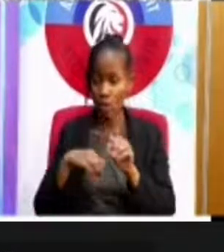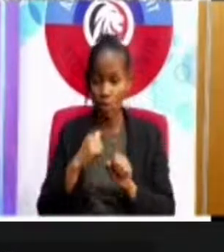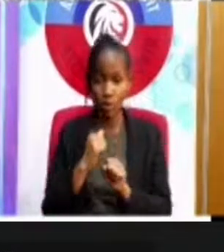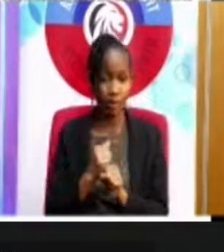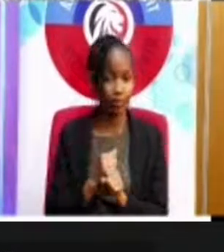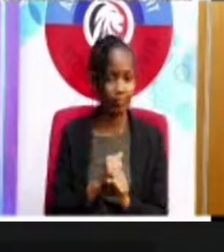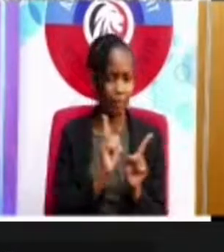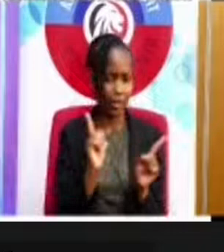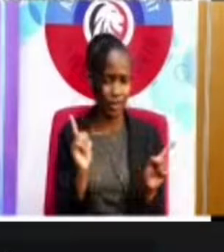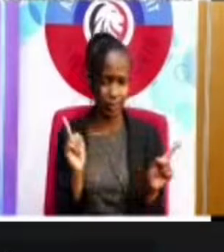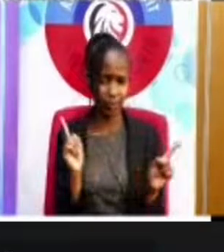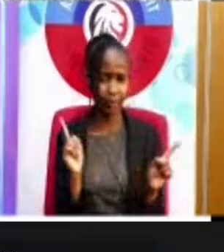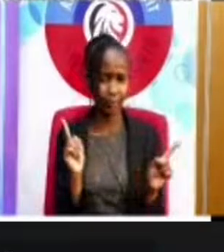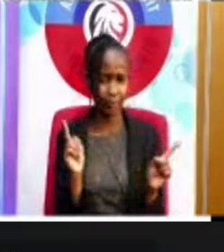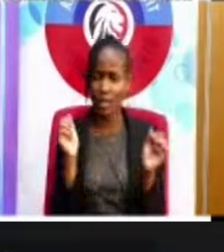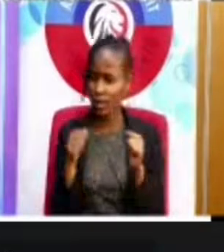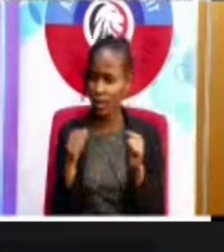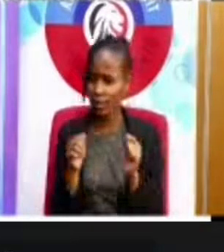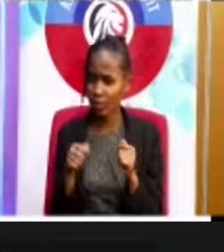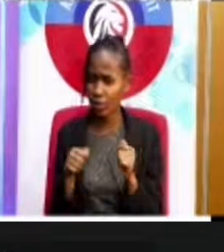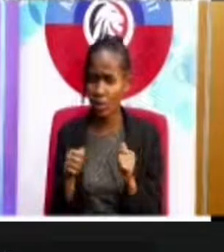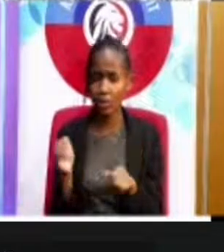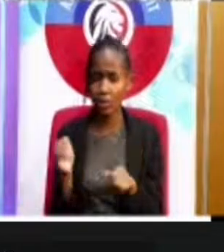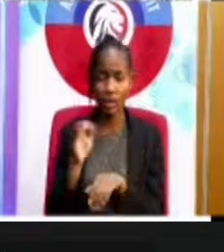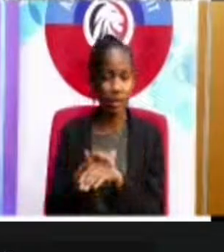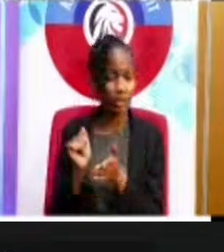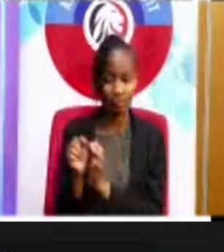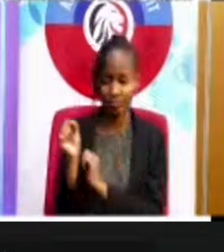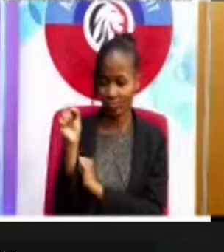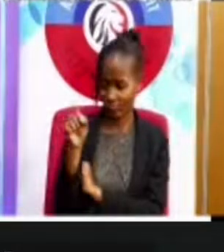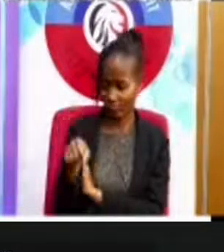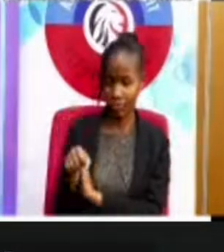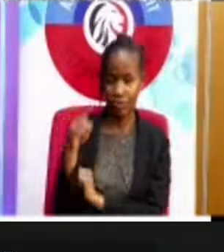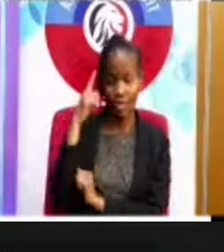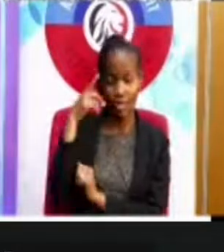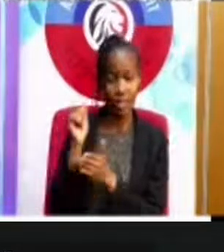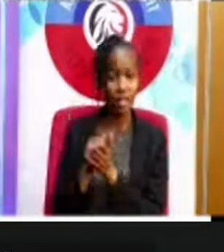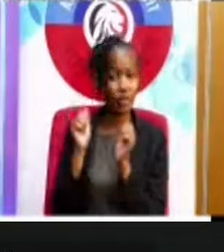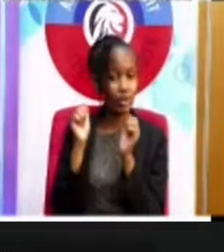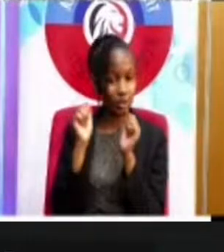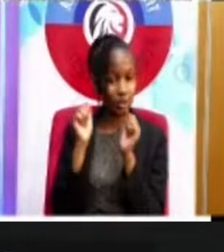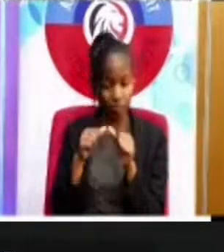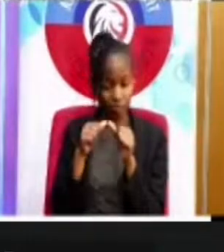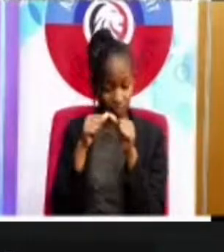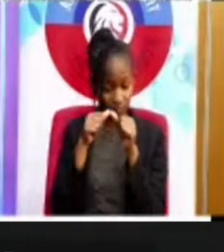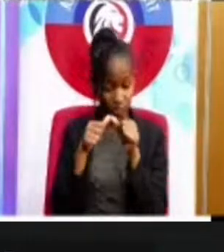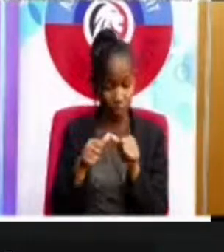can we sustain this? Yes, we think we should be able to sustain this because